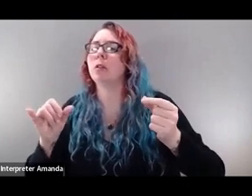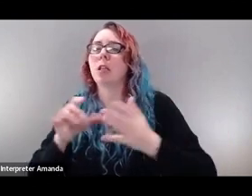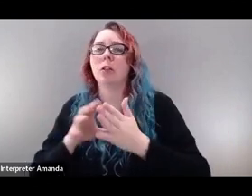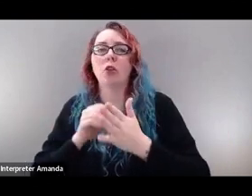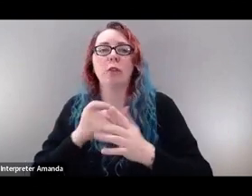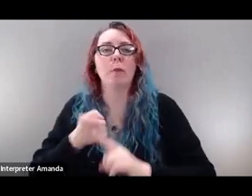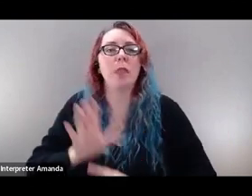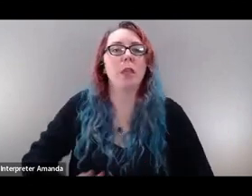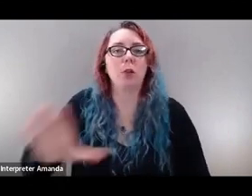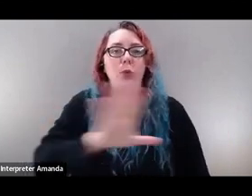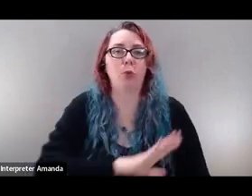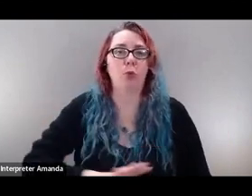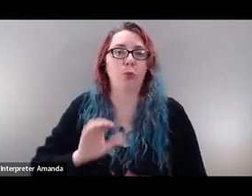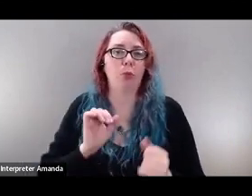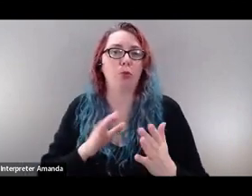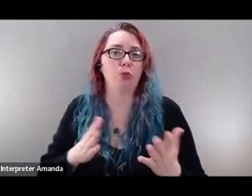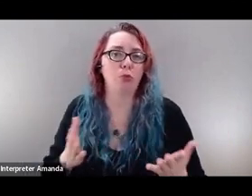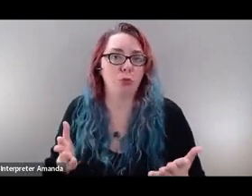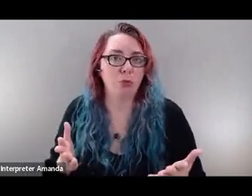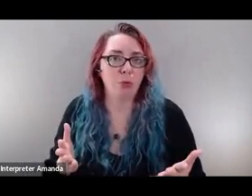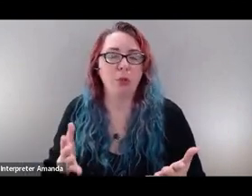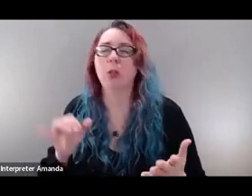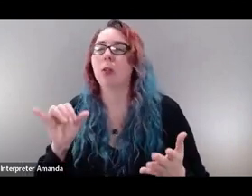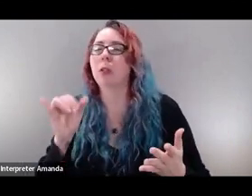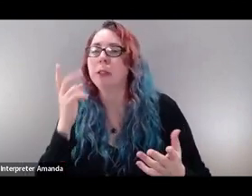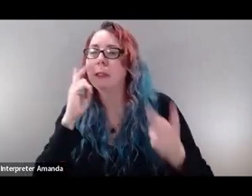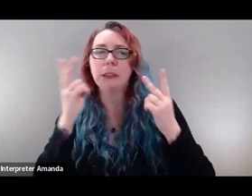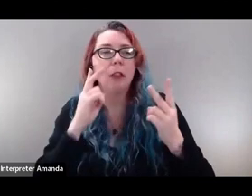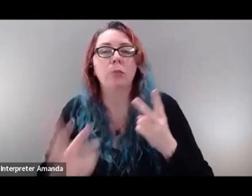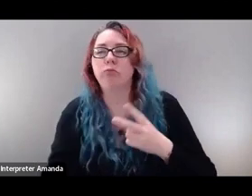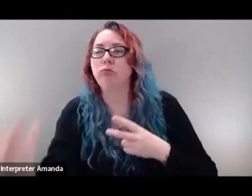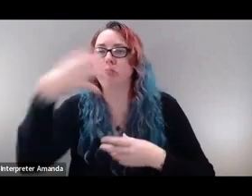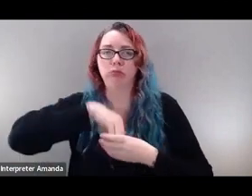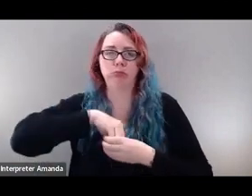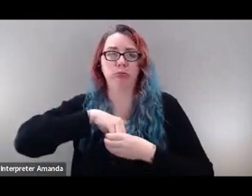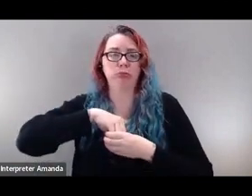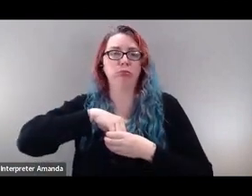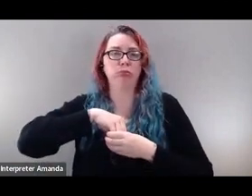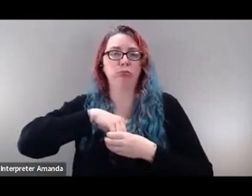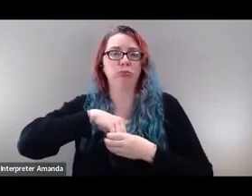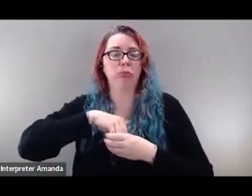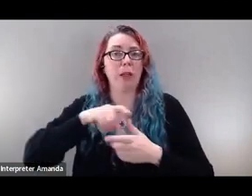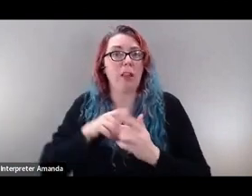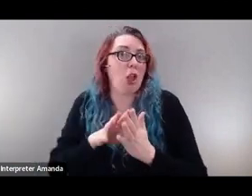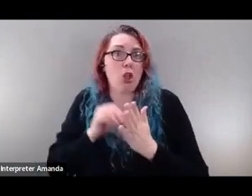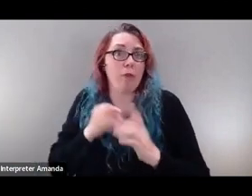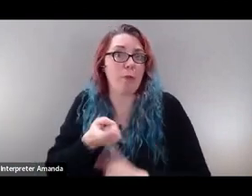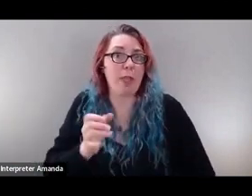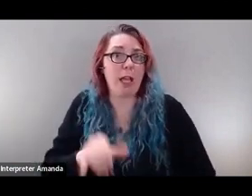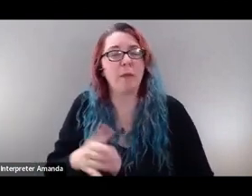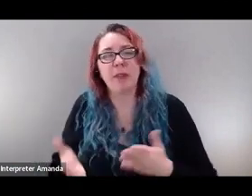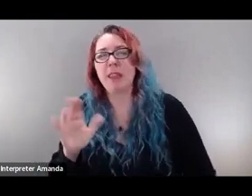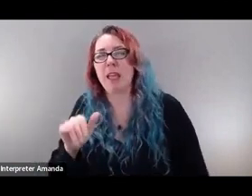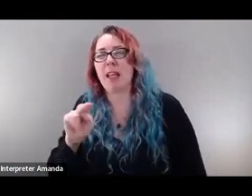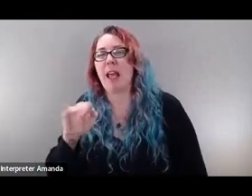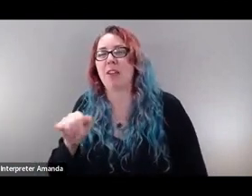that. Maybe that is a part of the intentional working that Anju's talking about as well. And I think that sense